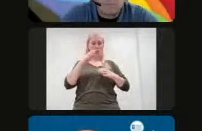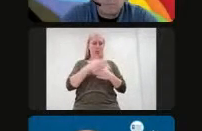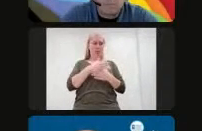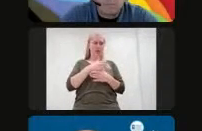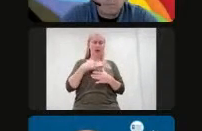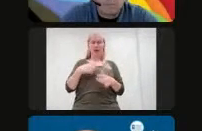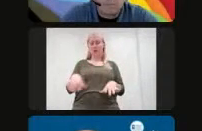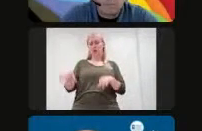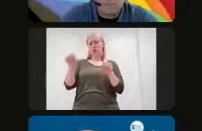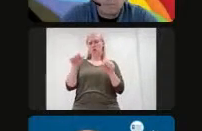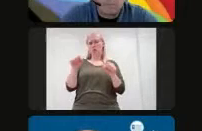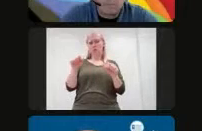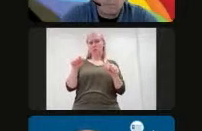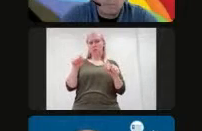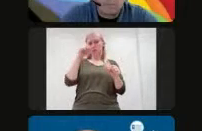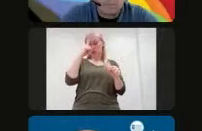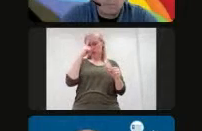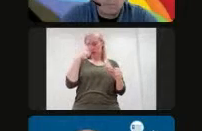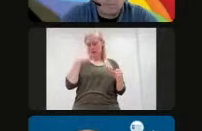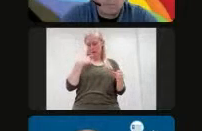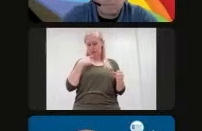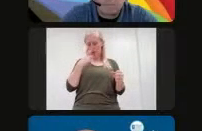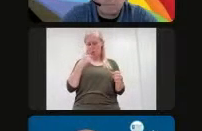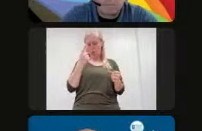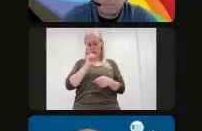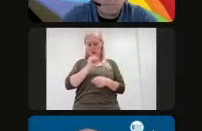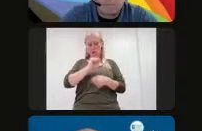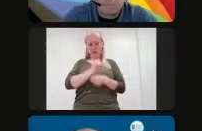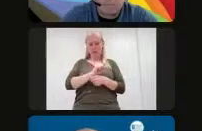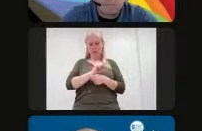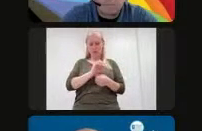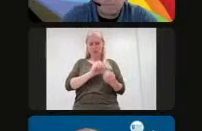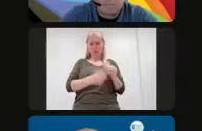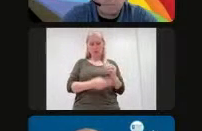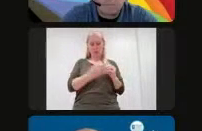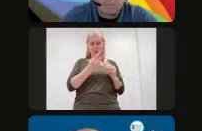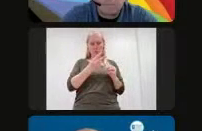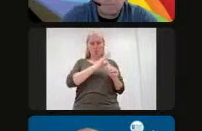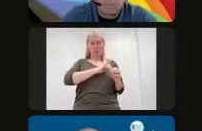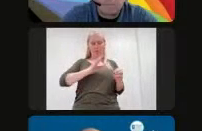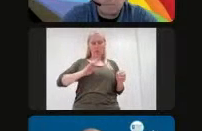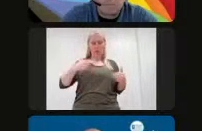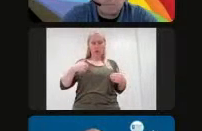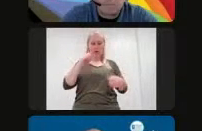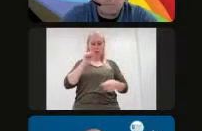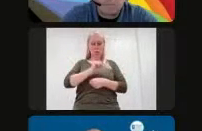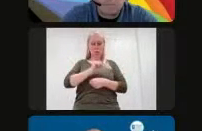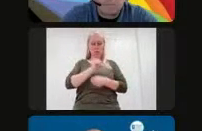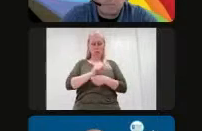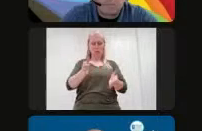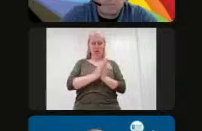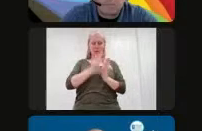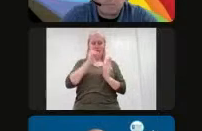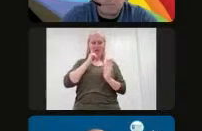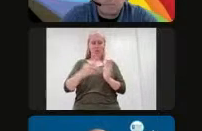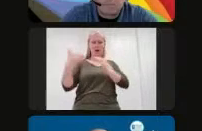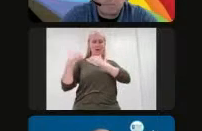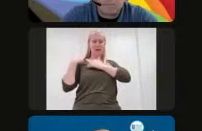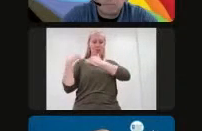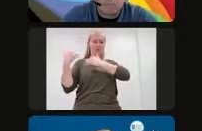of saying, one of the tasks should be taking the number 2 point. I said, board has a duty to ask for